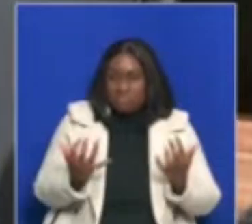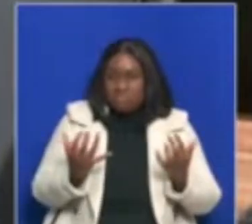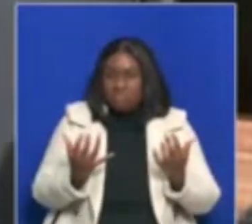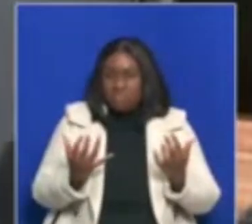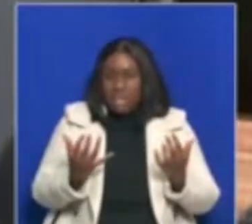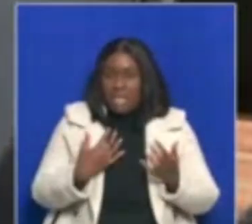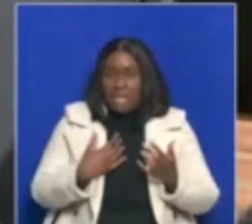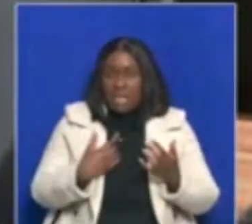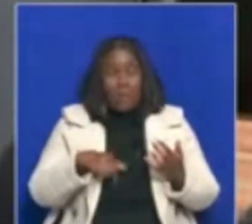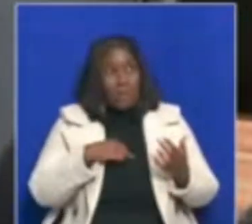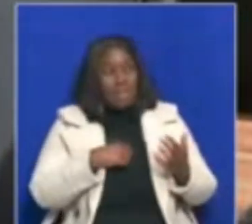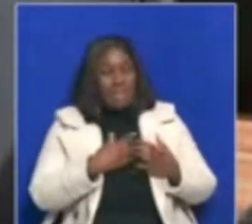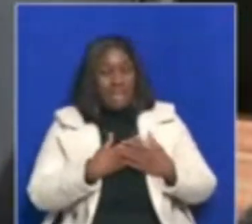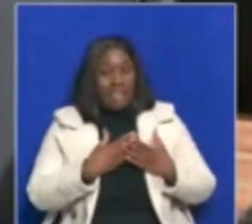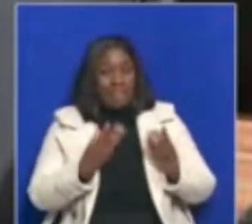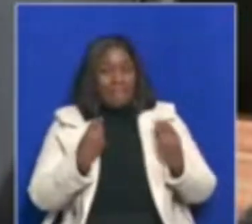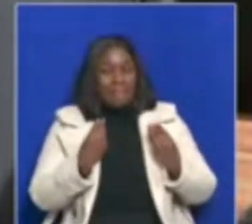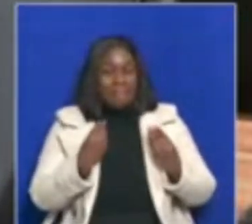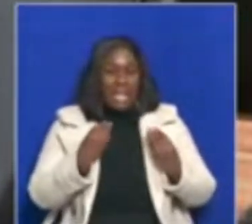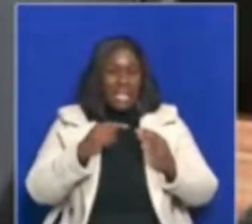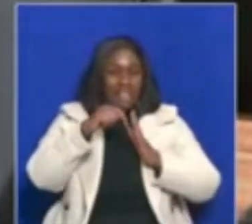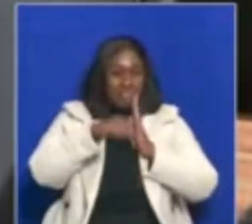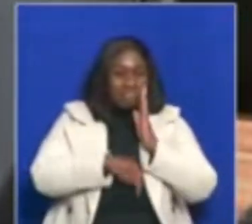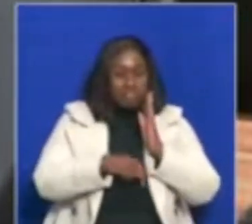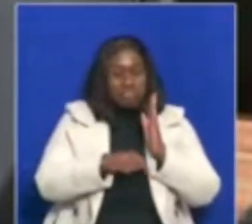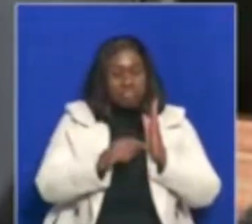detail in relation to these general statements?